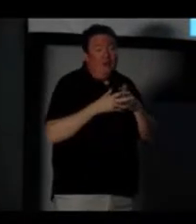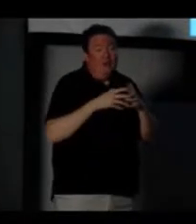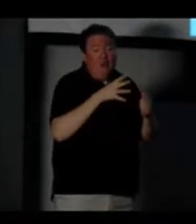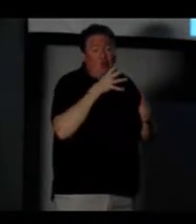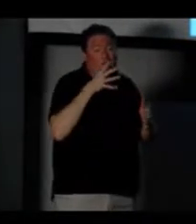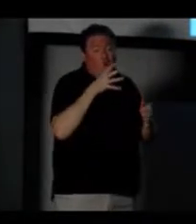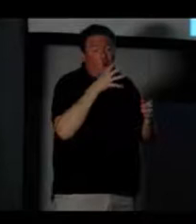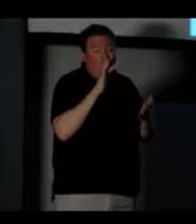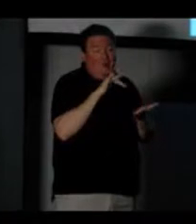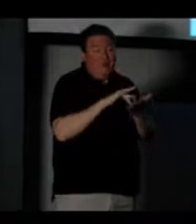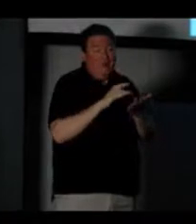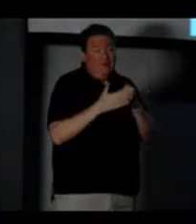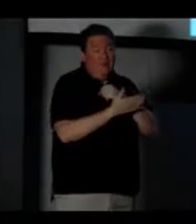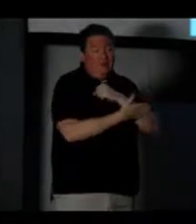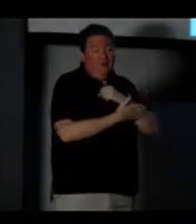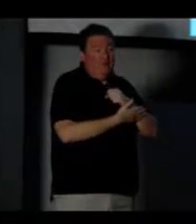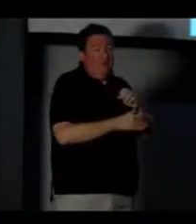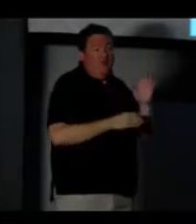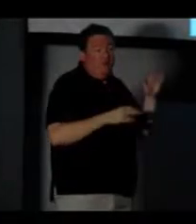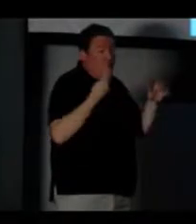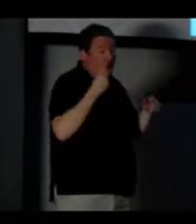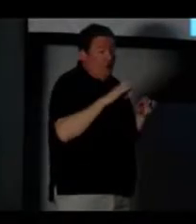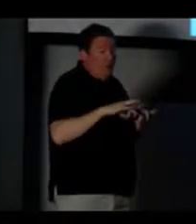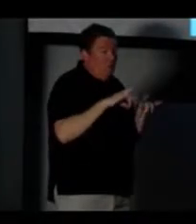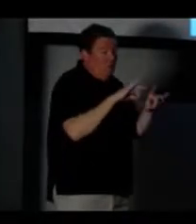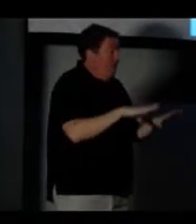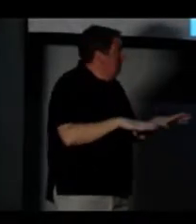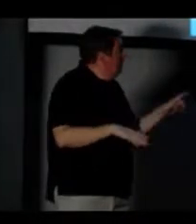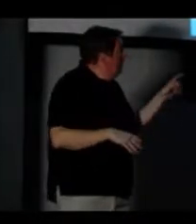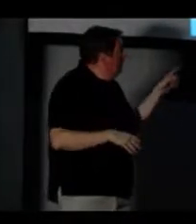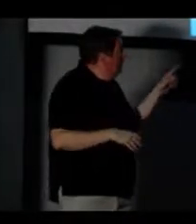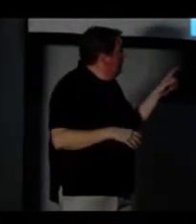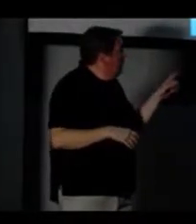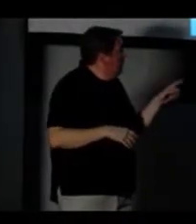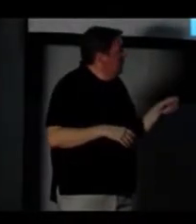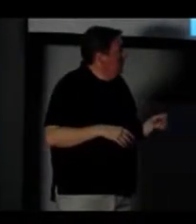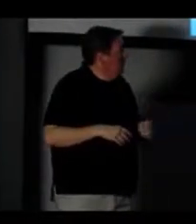country. You can see in Australia the introduction of